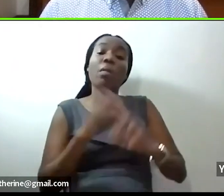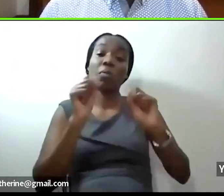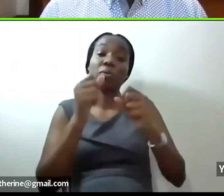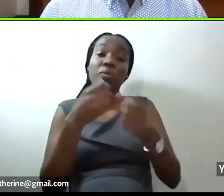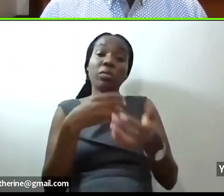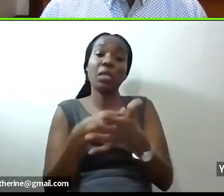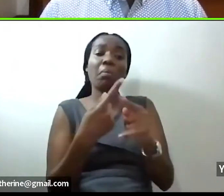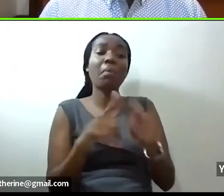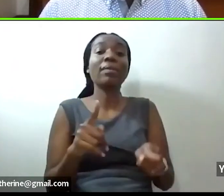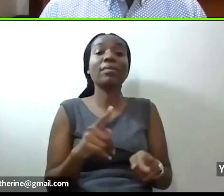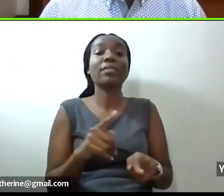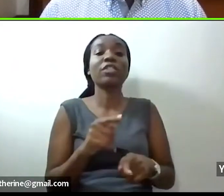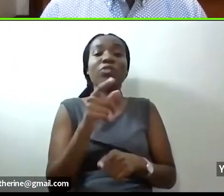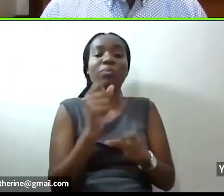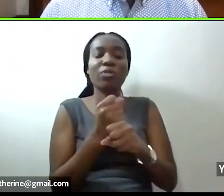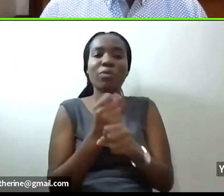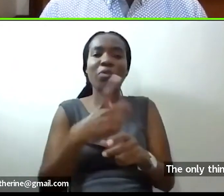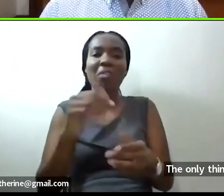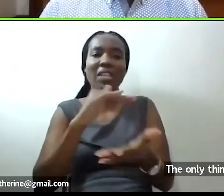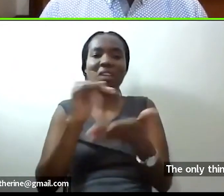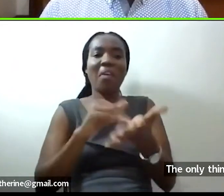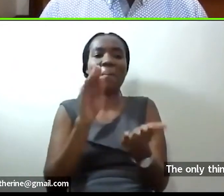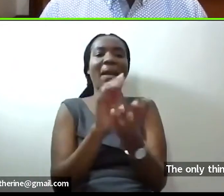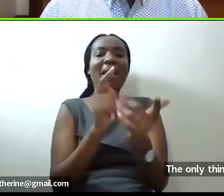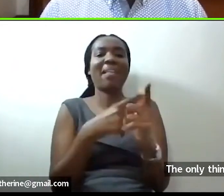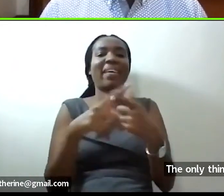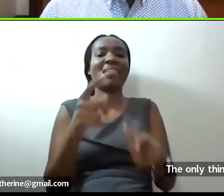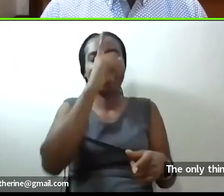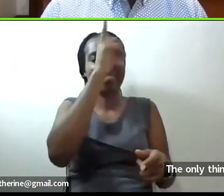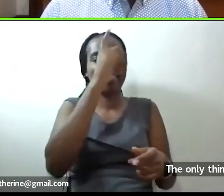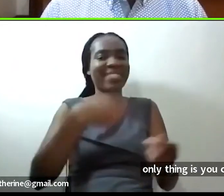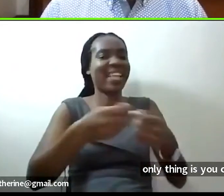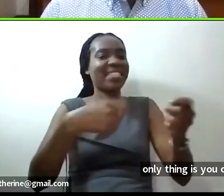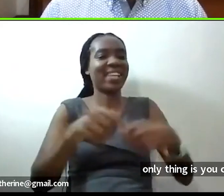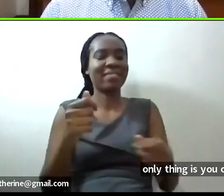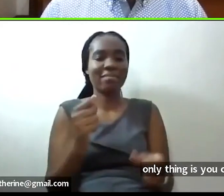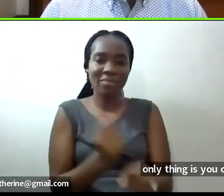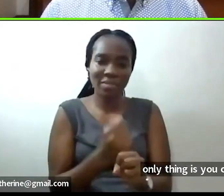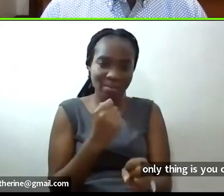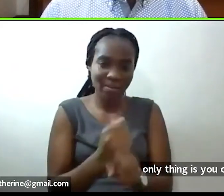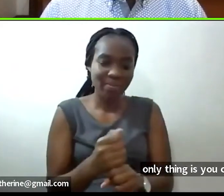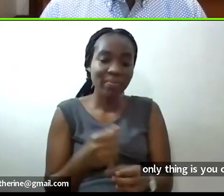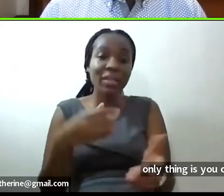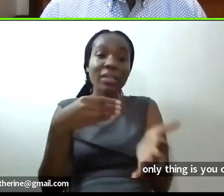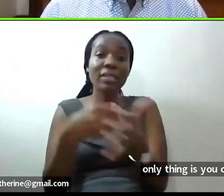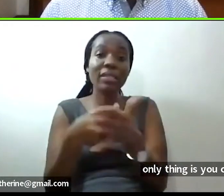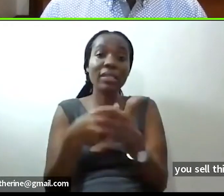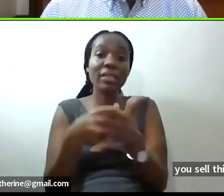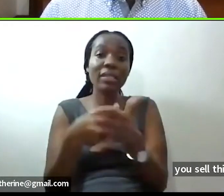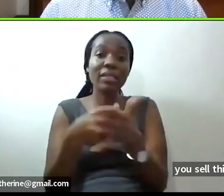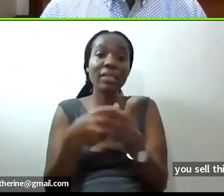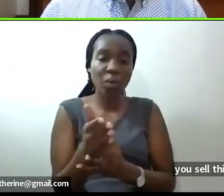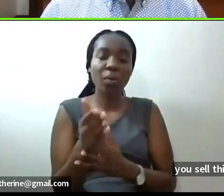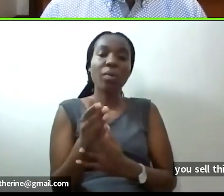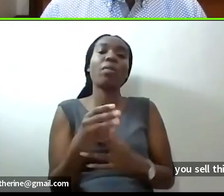you can't go to Central Bank and sell them. You sell this through the stockbrokers or investment banks at